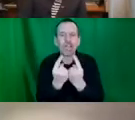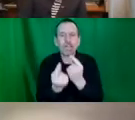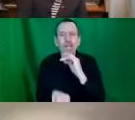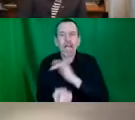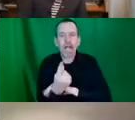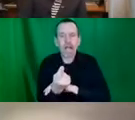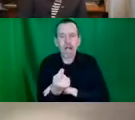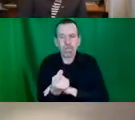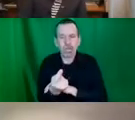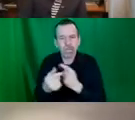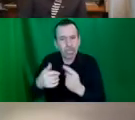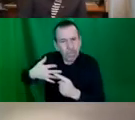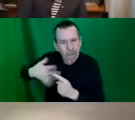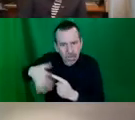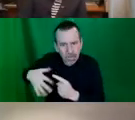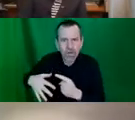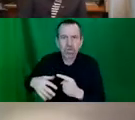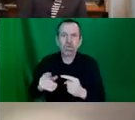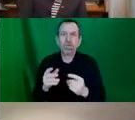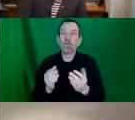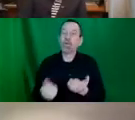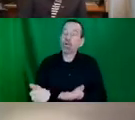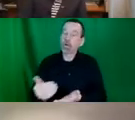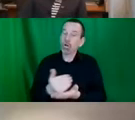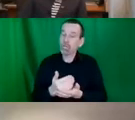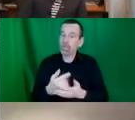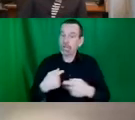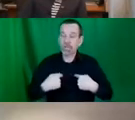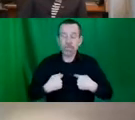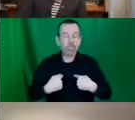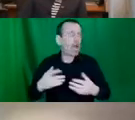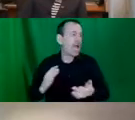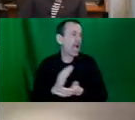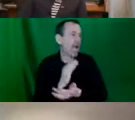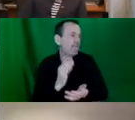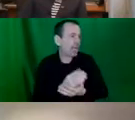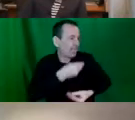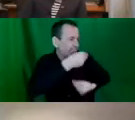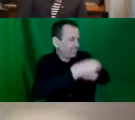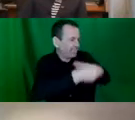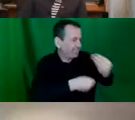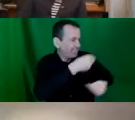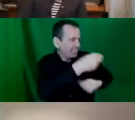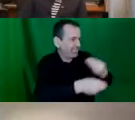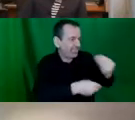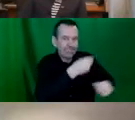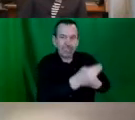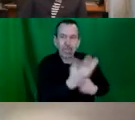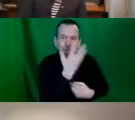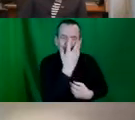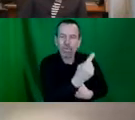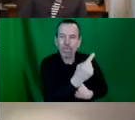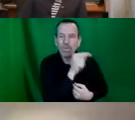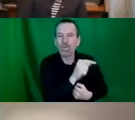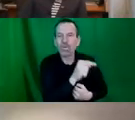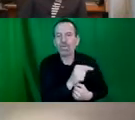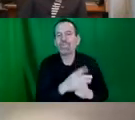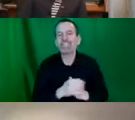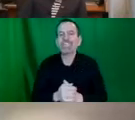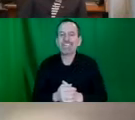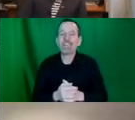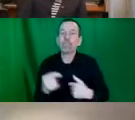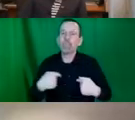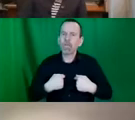do. And conservation is always something I'm happy to explain to those outside the profession. I would describe conservation as